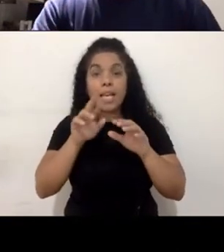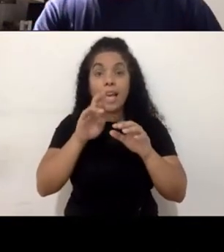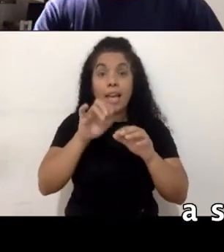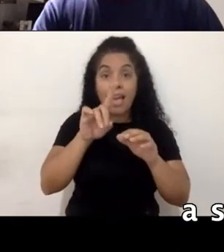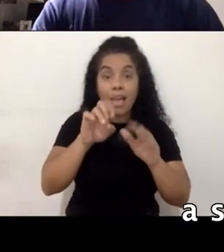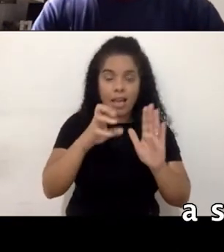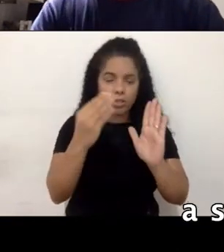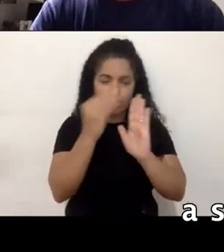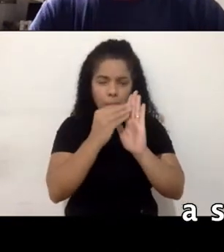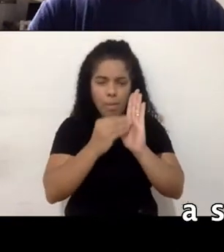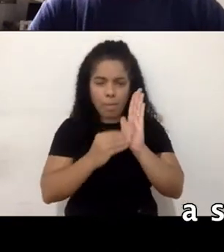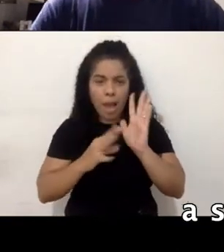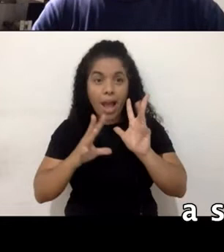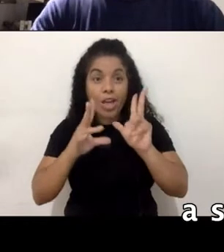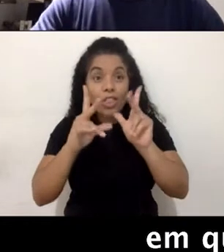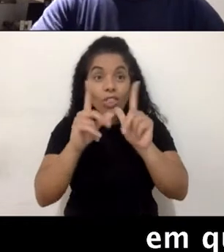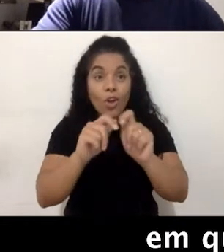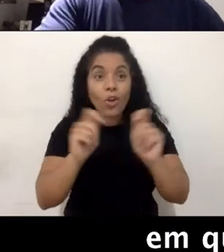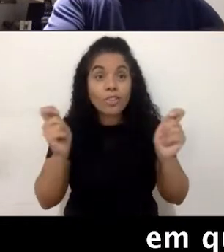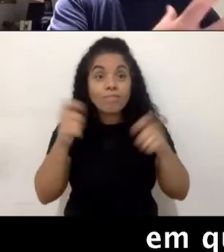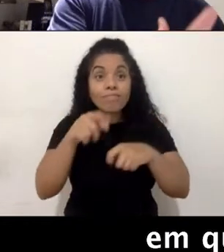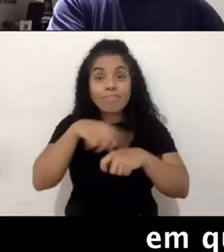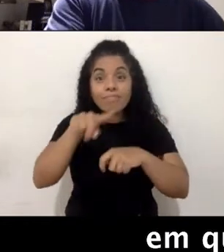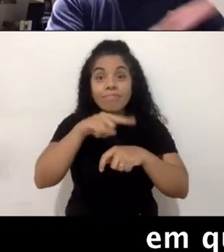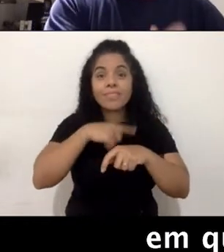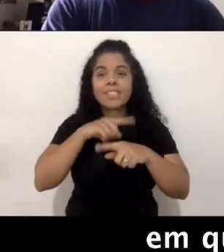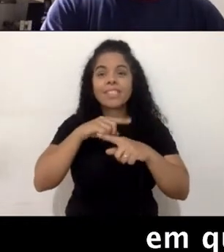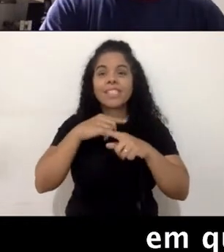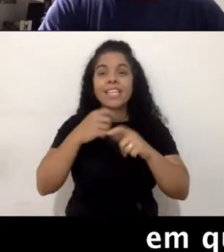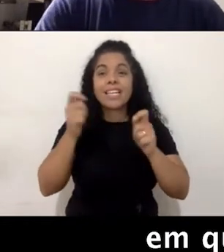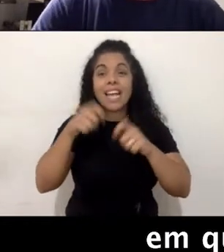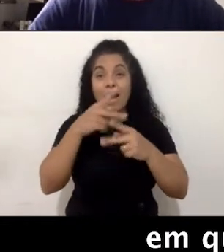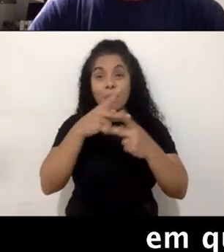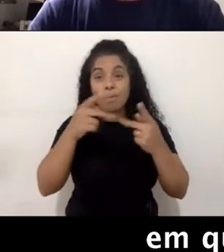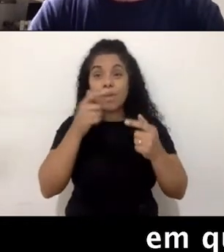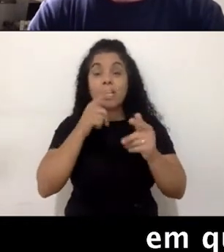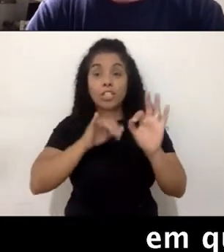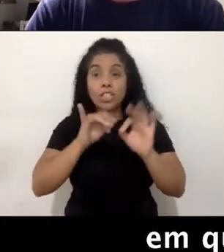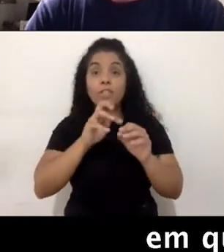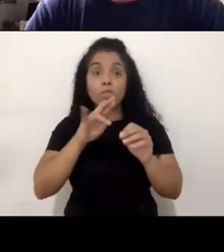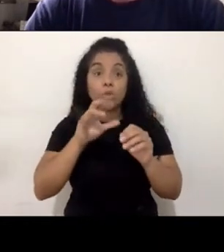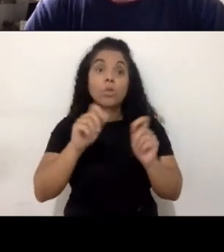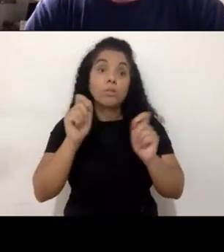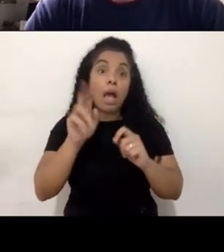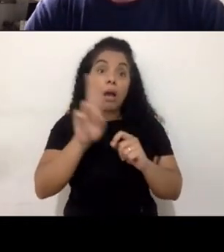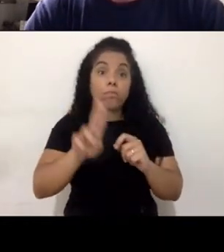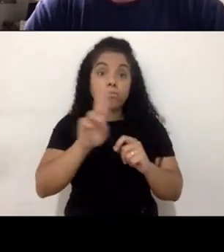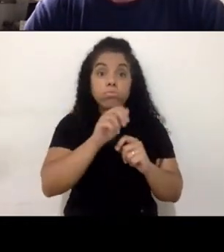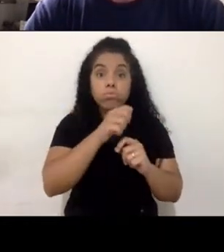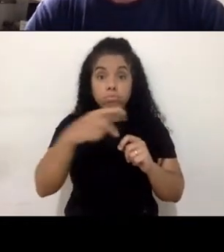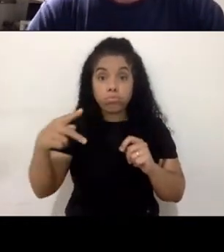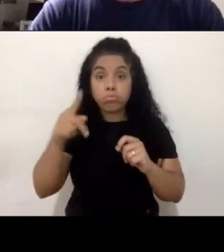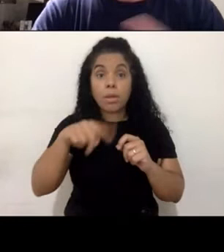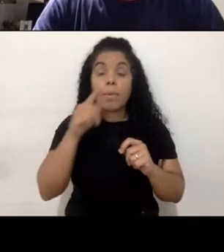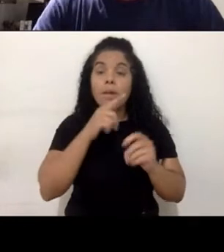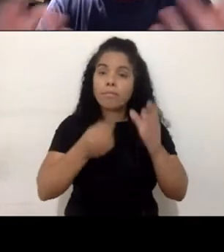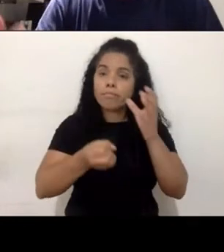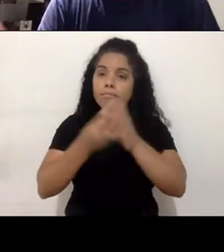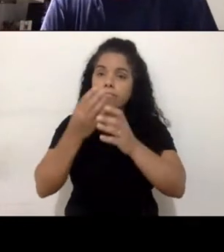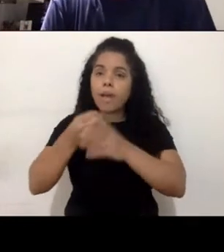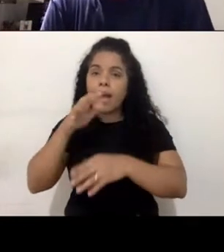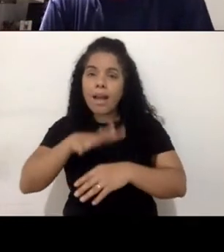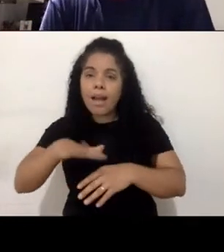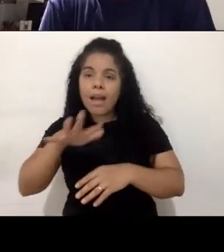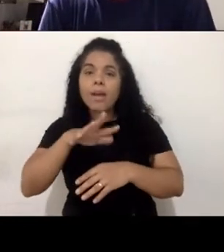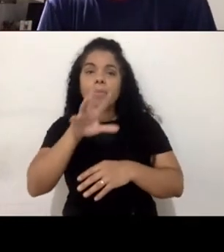capabilities that can then be used by applications that we can use to create environments to deploy applications into. And we use infrastructure